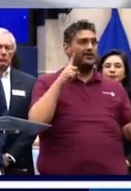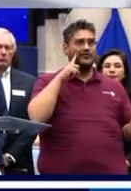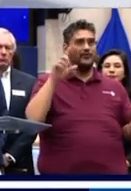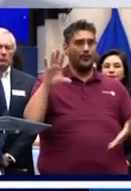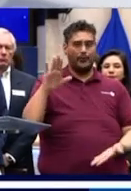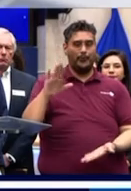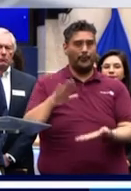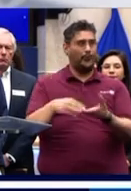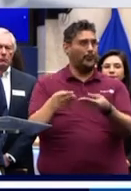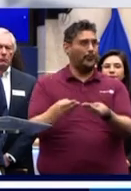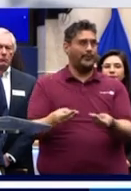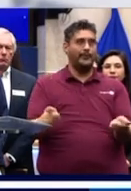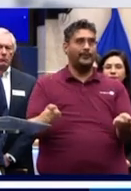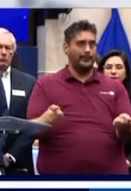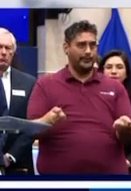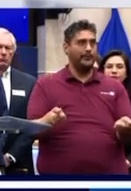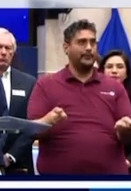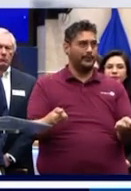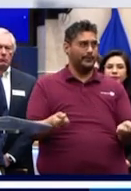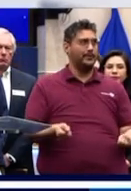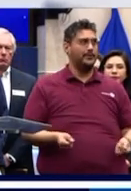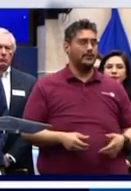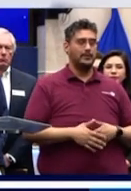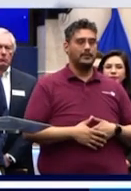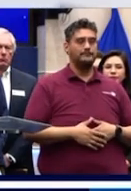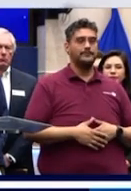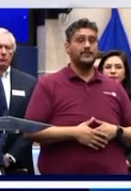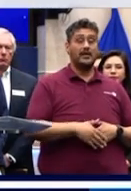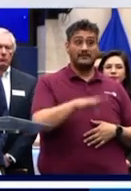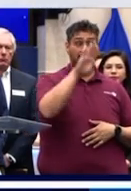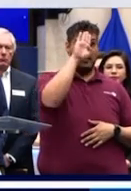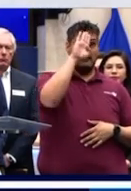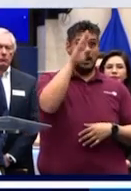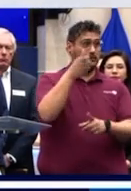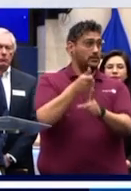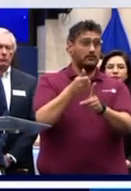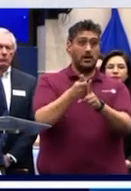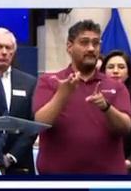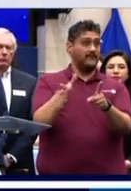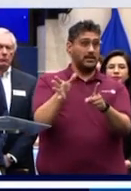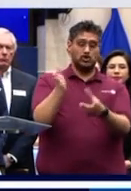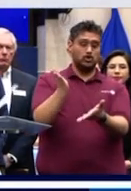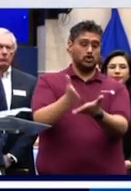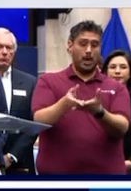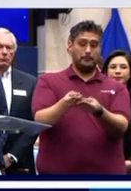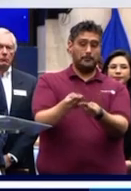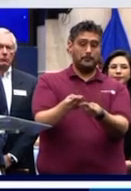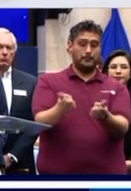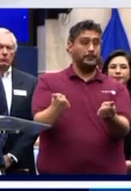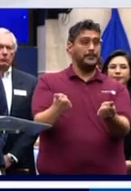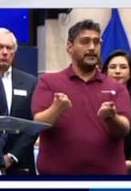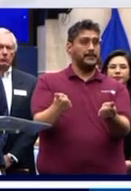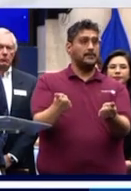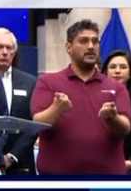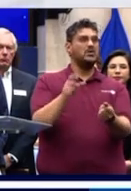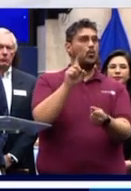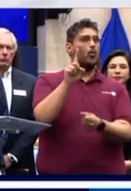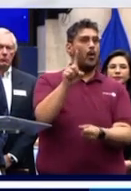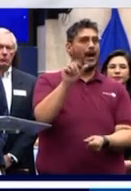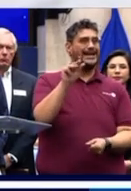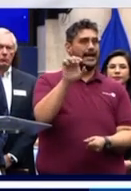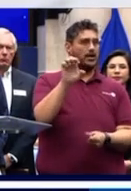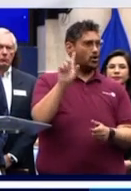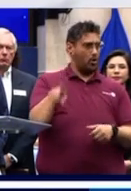another devastating brush fire. Our firefighters stopped the forward progress at just under 1 acre.